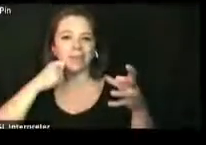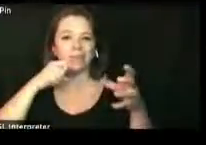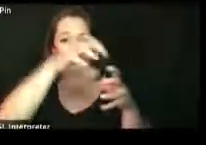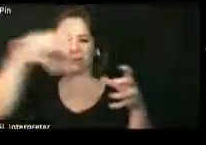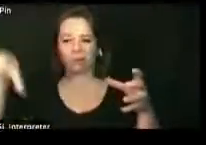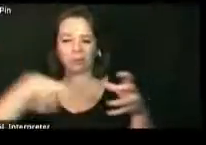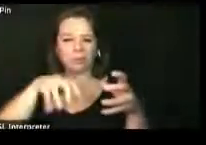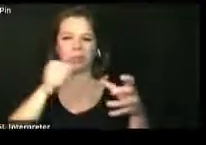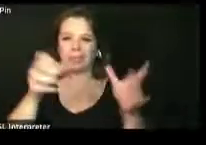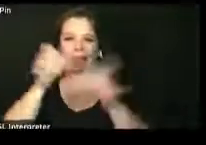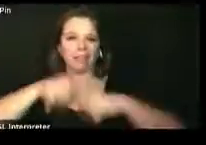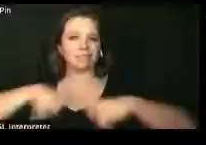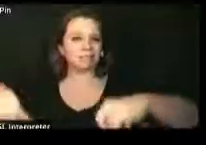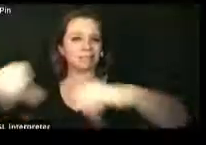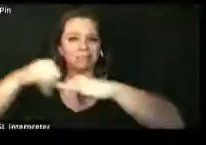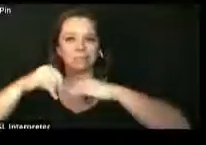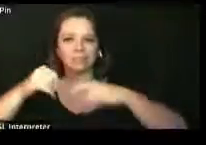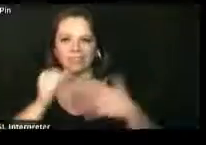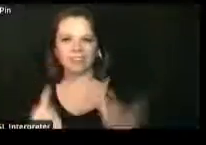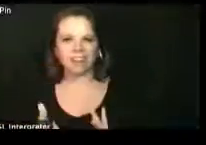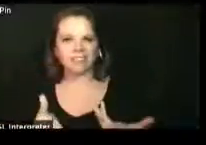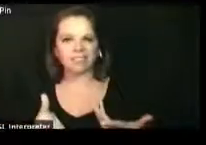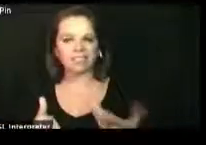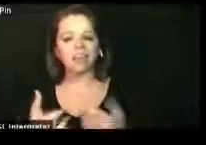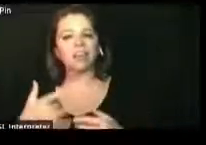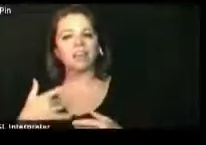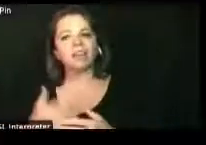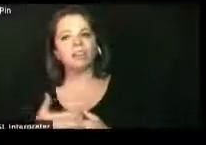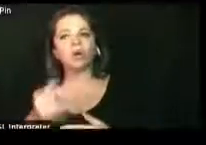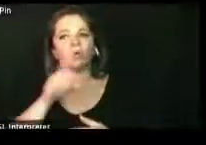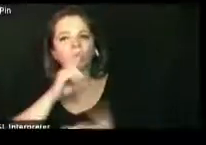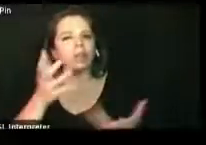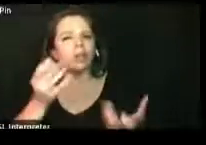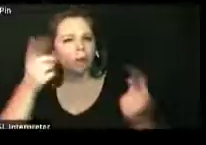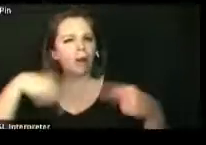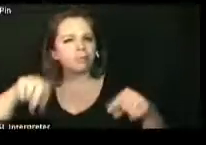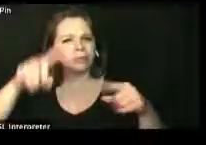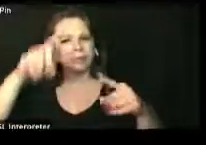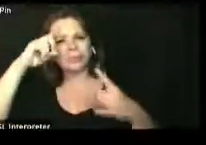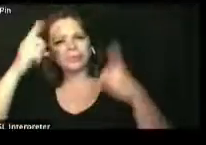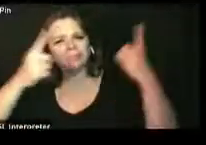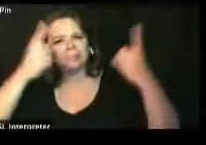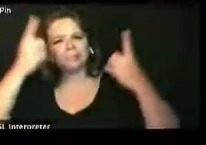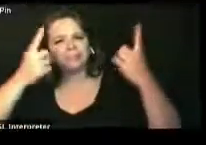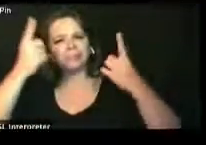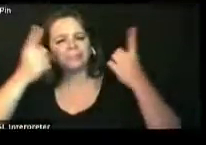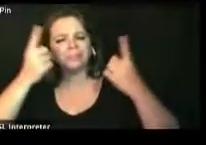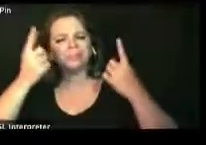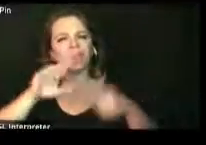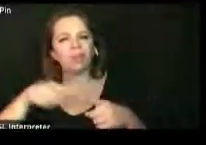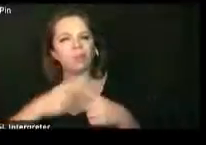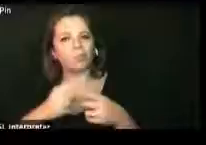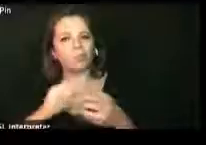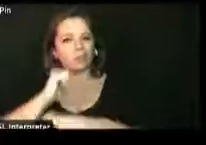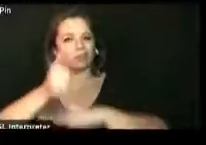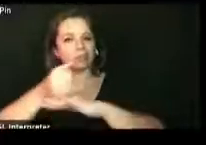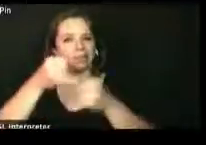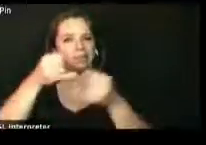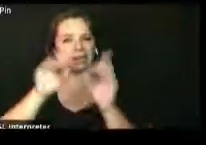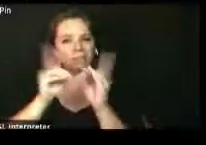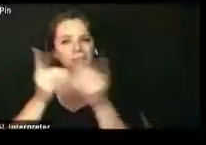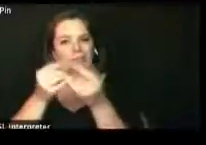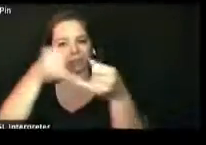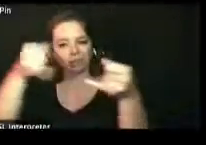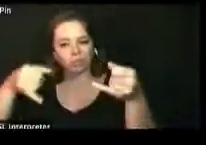Really like for the commissioners to really take that into consideration when redrawing the lines for the city of